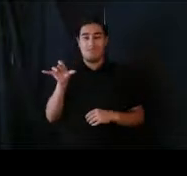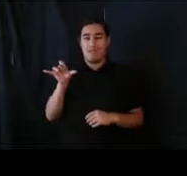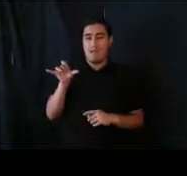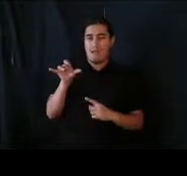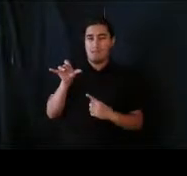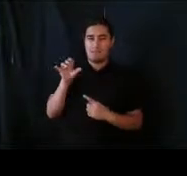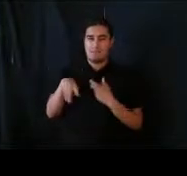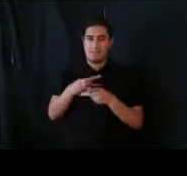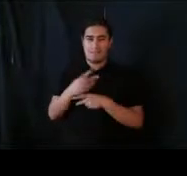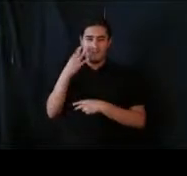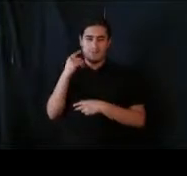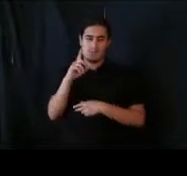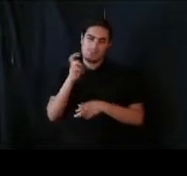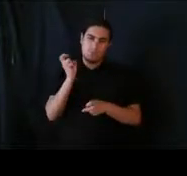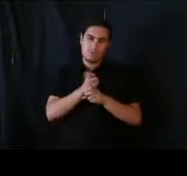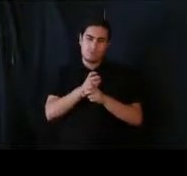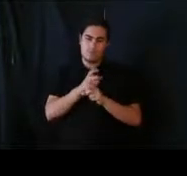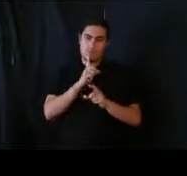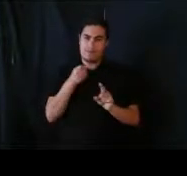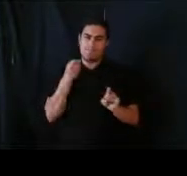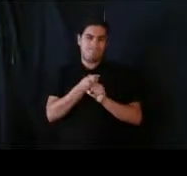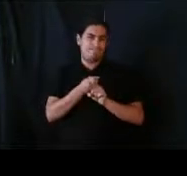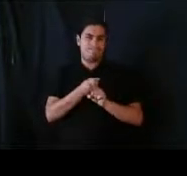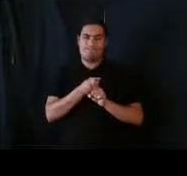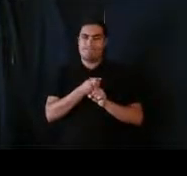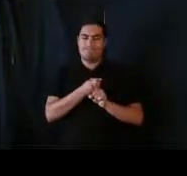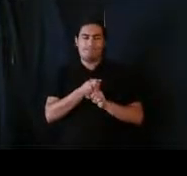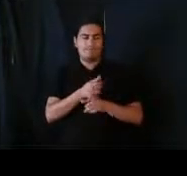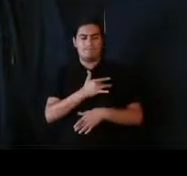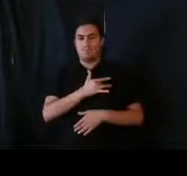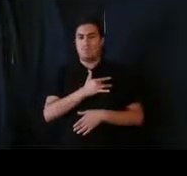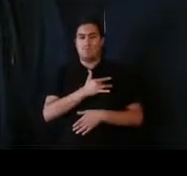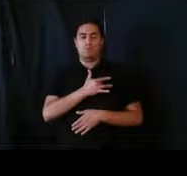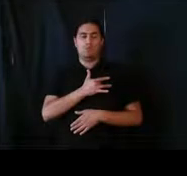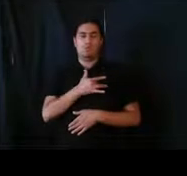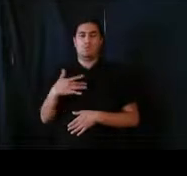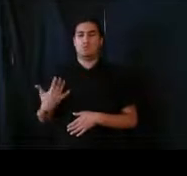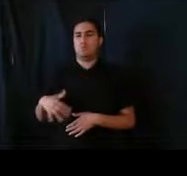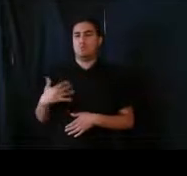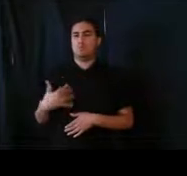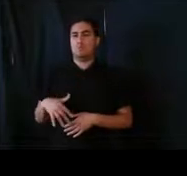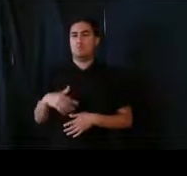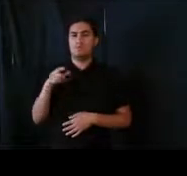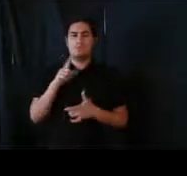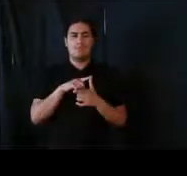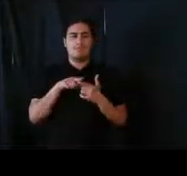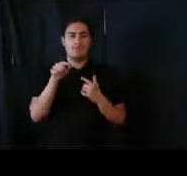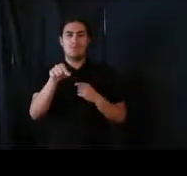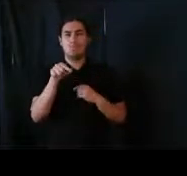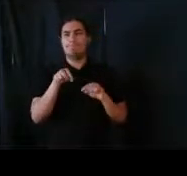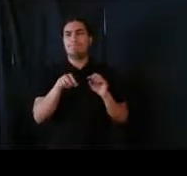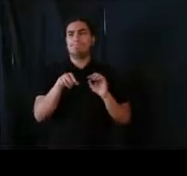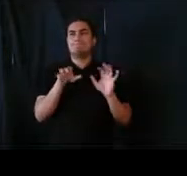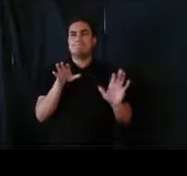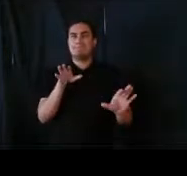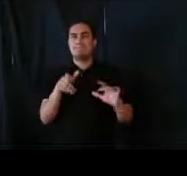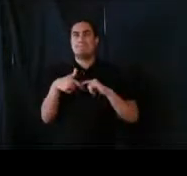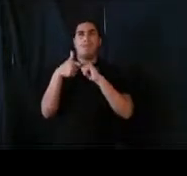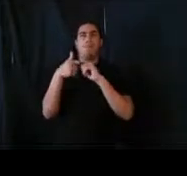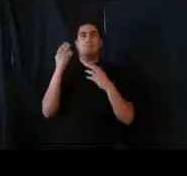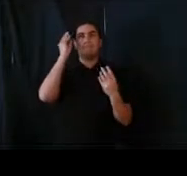very difficult and it and it hits you close and um and then you you step back and you you think well every